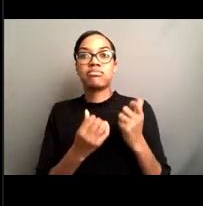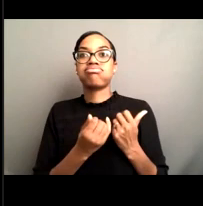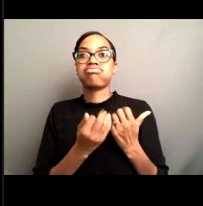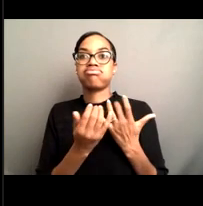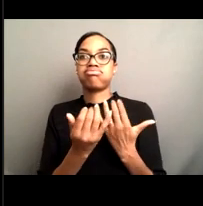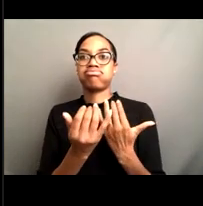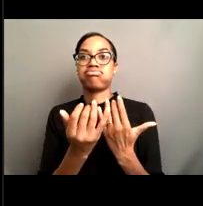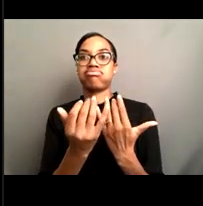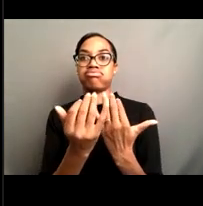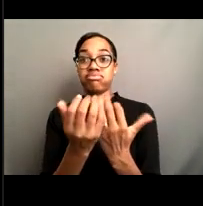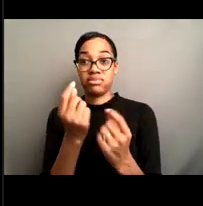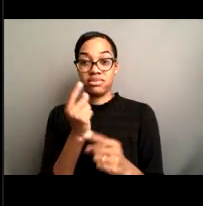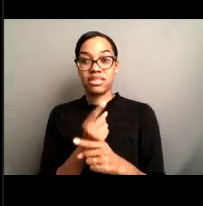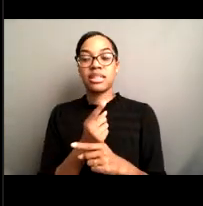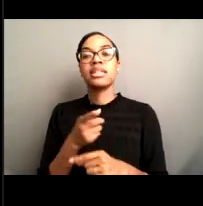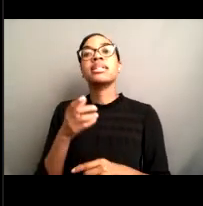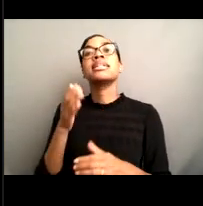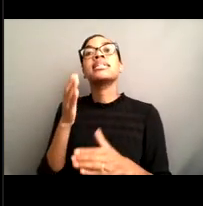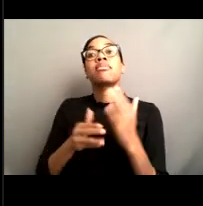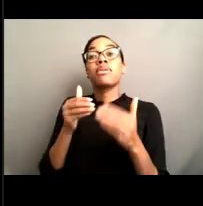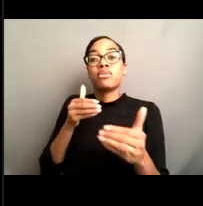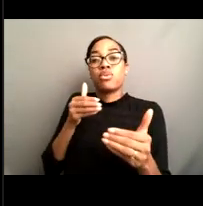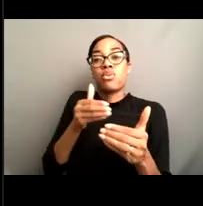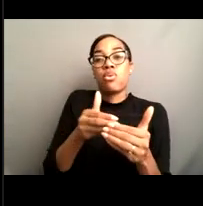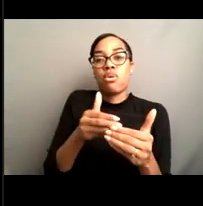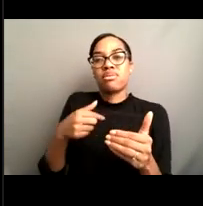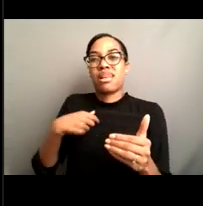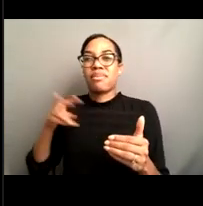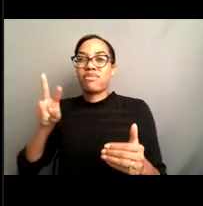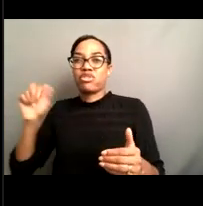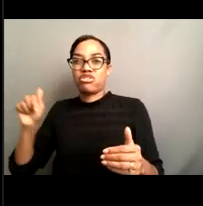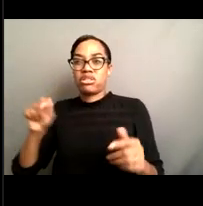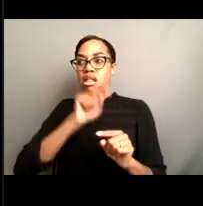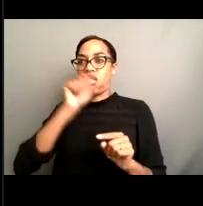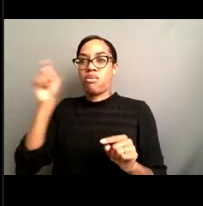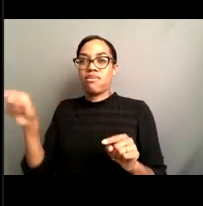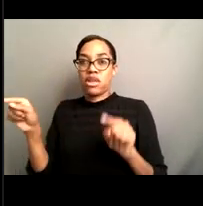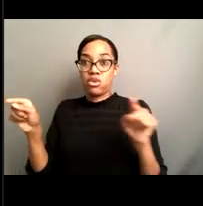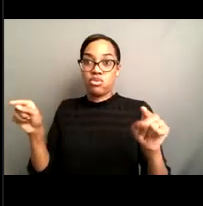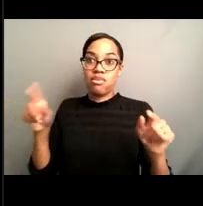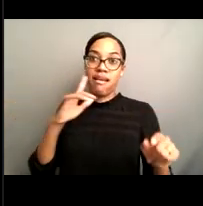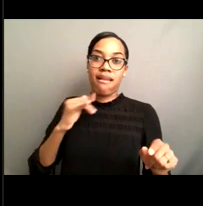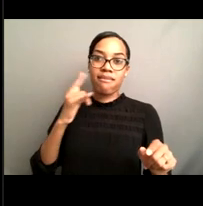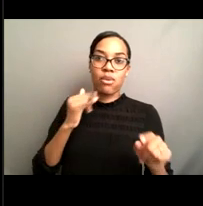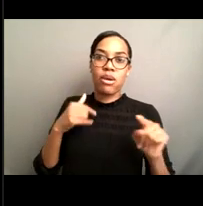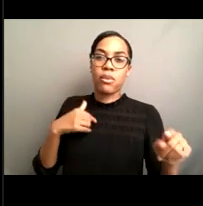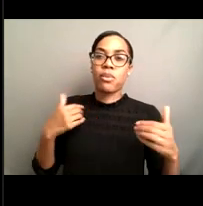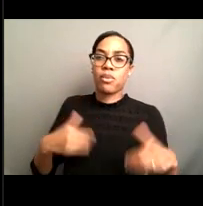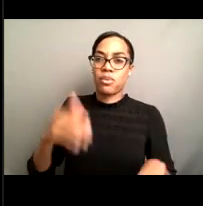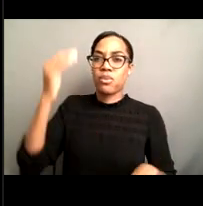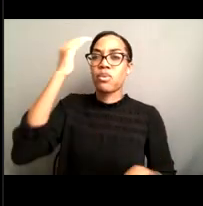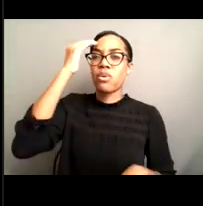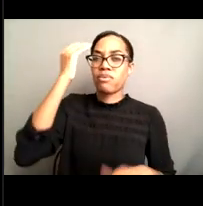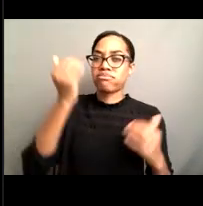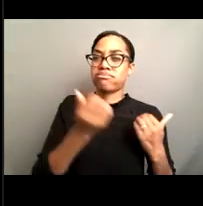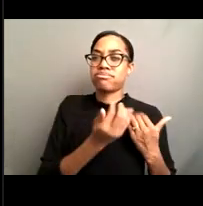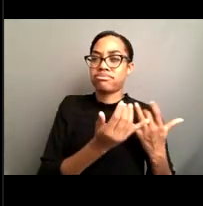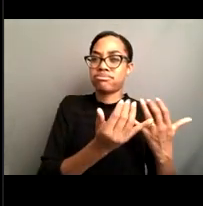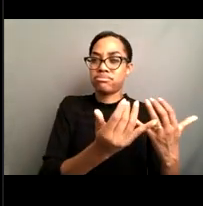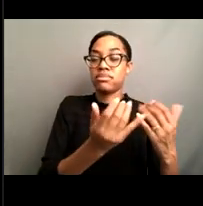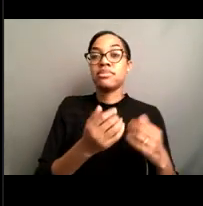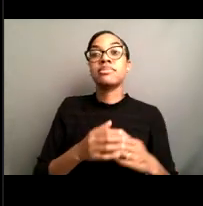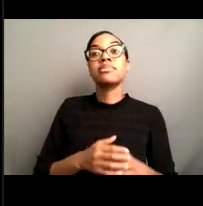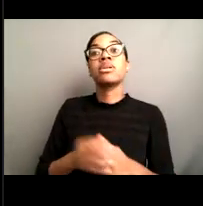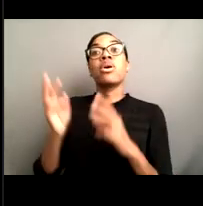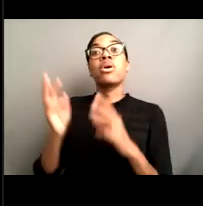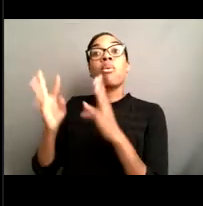to the fires and smoke than I am here in Virginia. But the weather balloons are important for that, because the weather really drives and steers